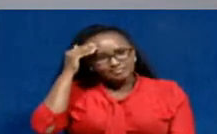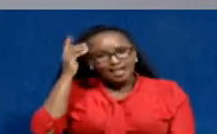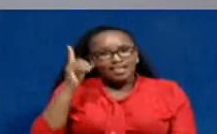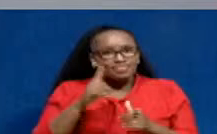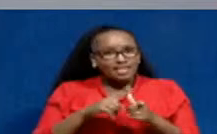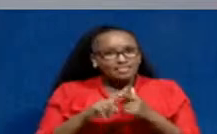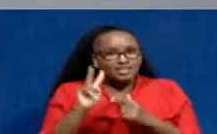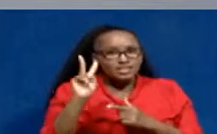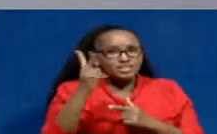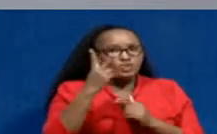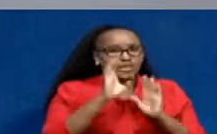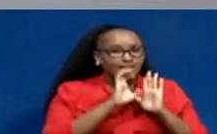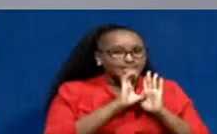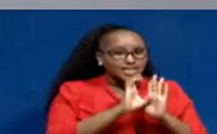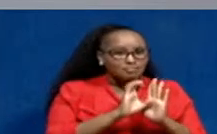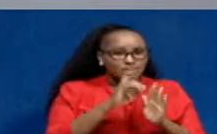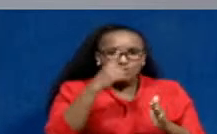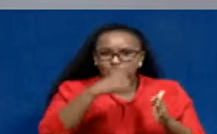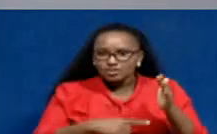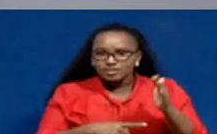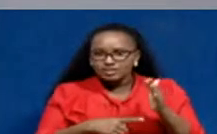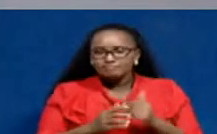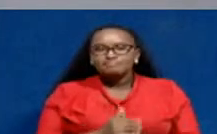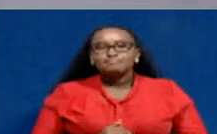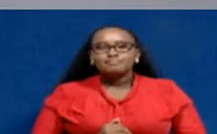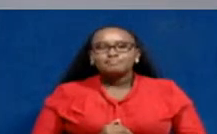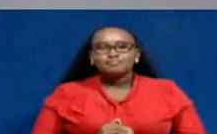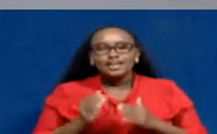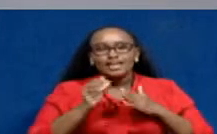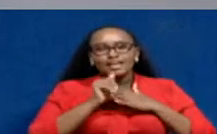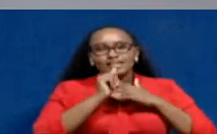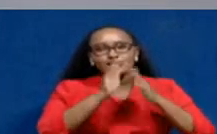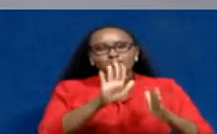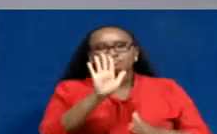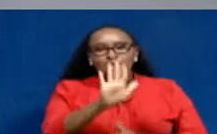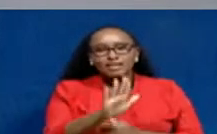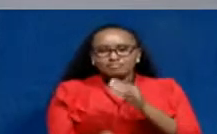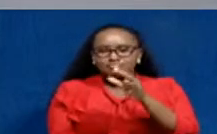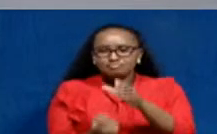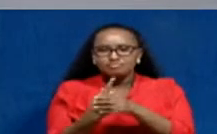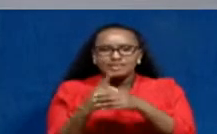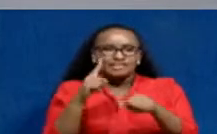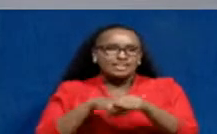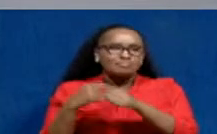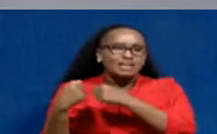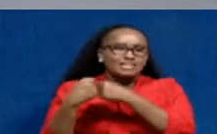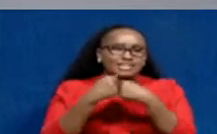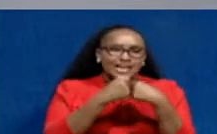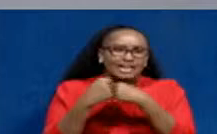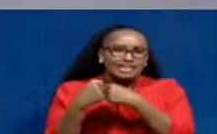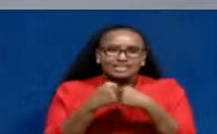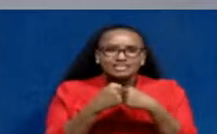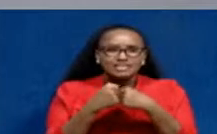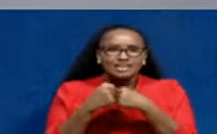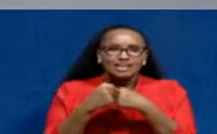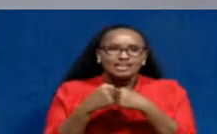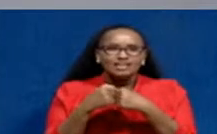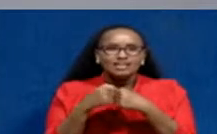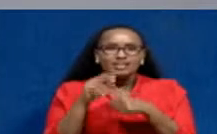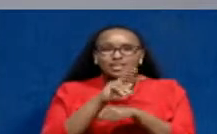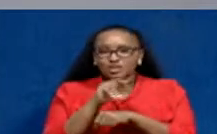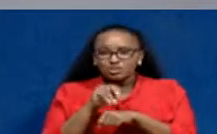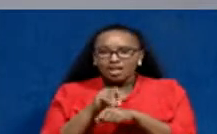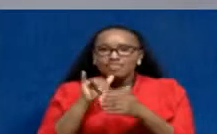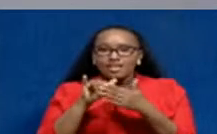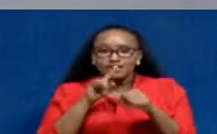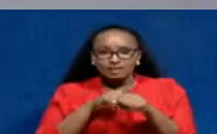The second demotion of his leadership came at the darkest hour in our history as a nation.